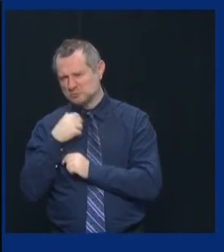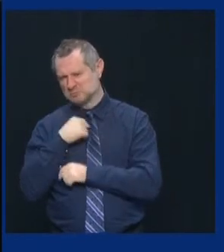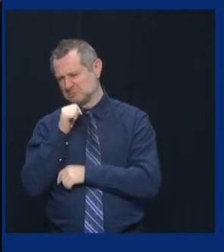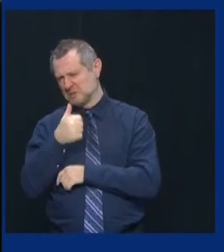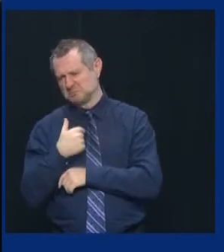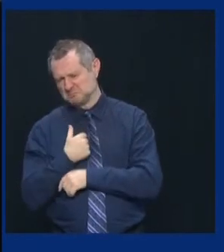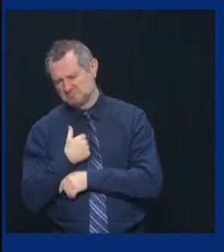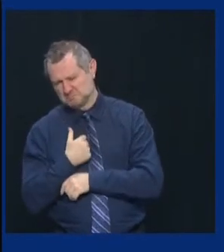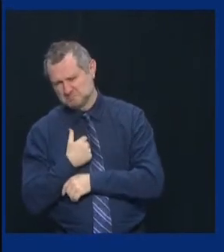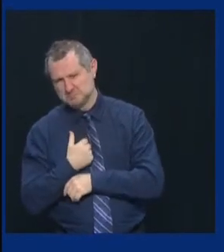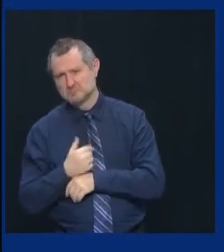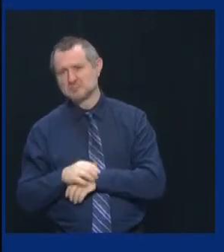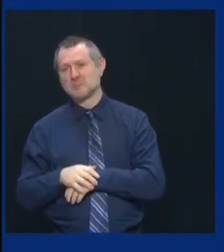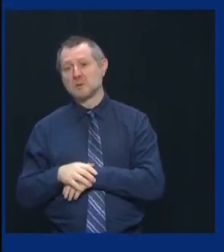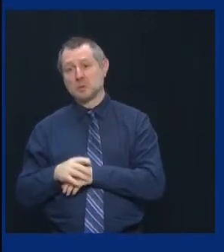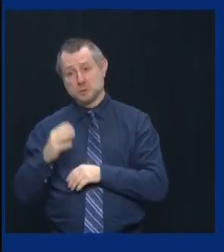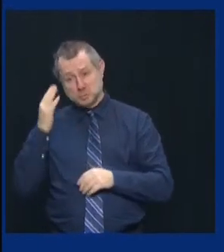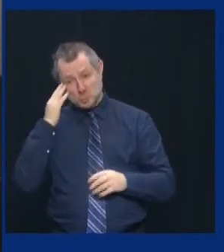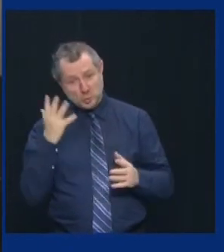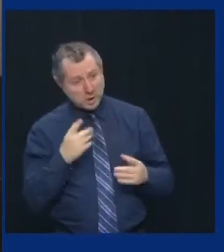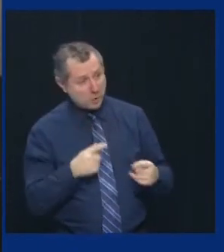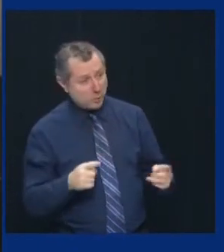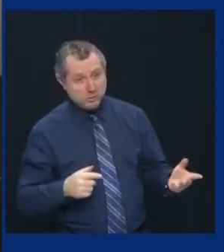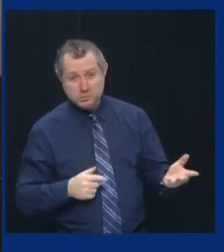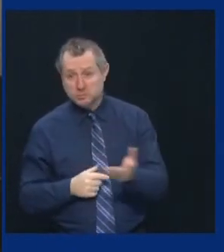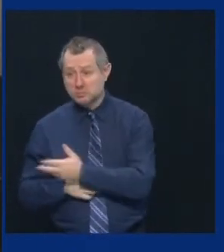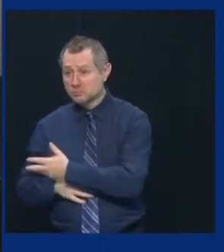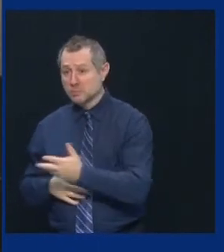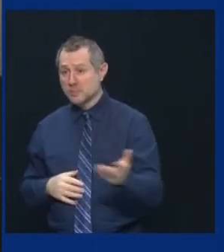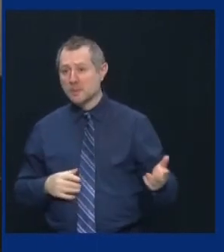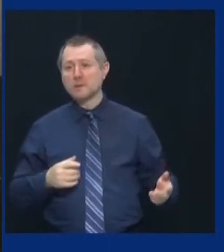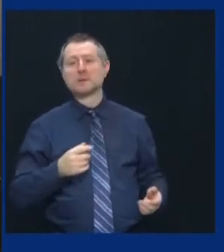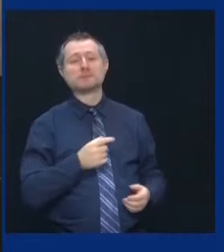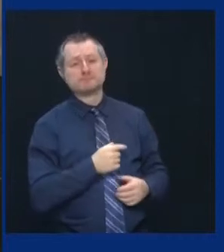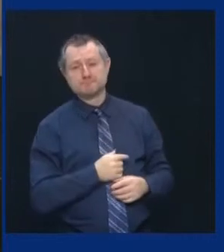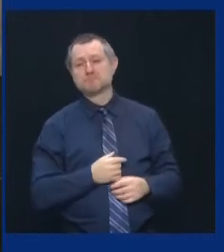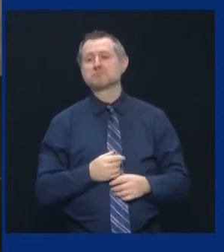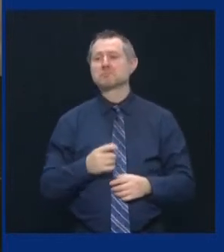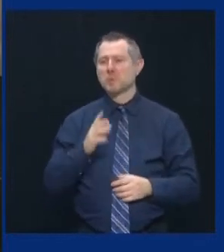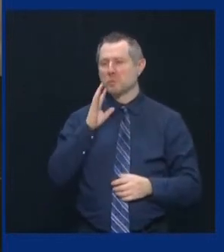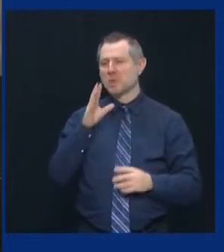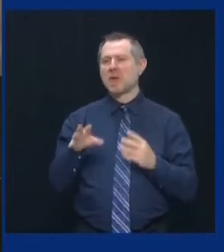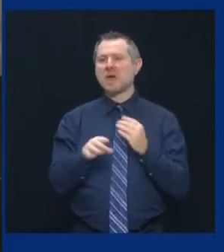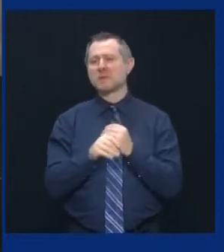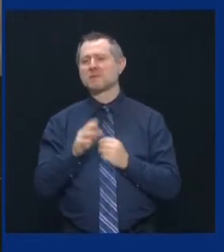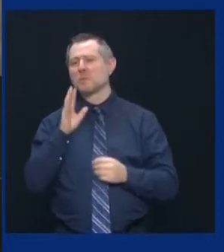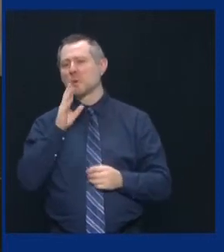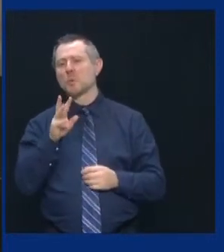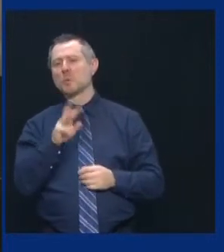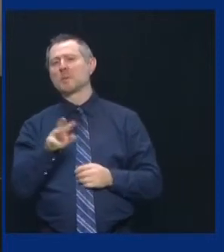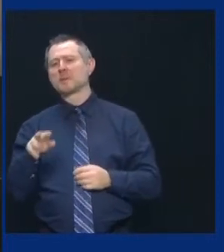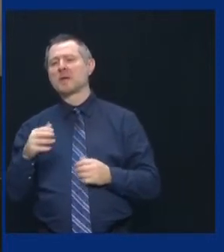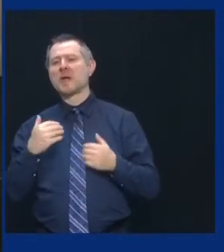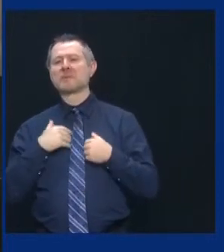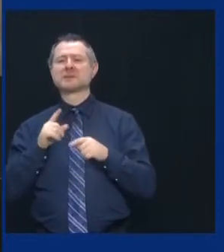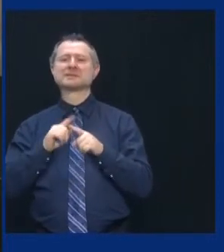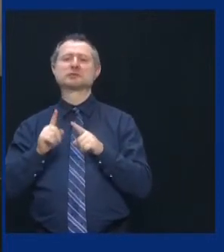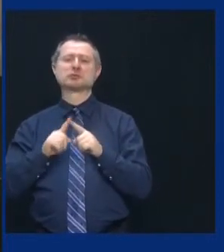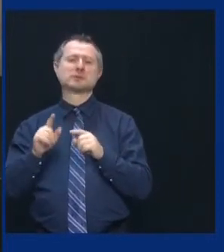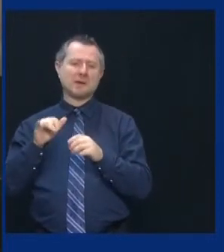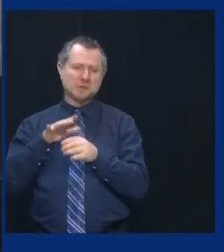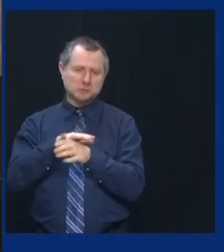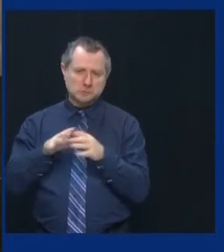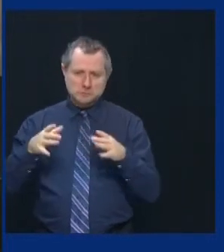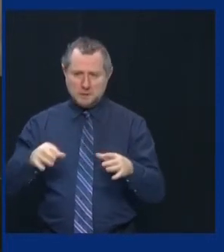Do you know Gareth? Yes. Hey, Terry. We'll be adding this. We have a website that has all the different zones on there. And if we haven't already, we'll